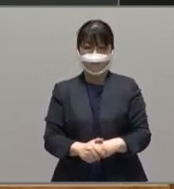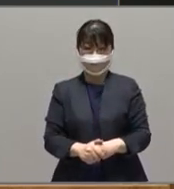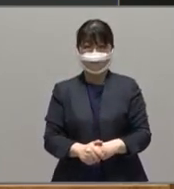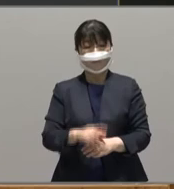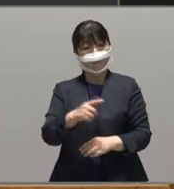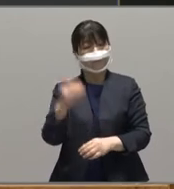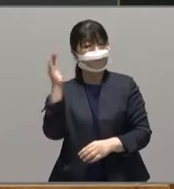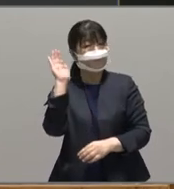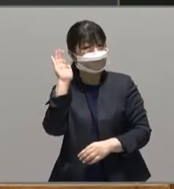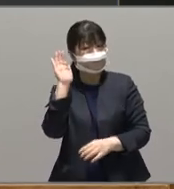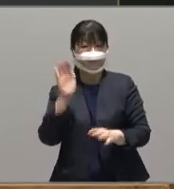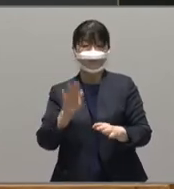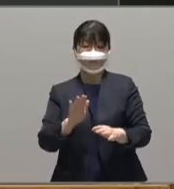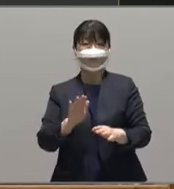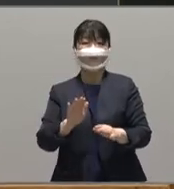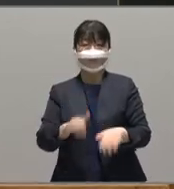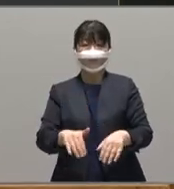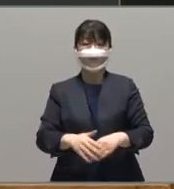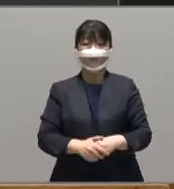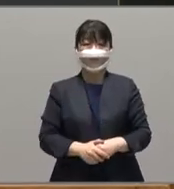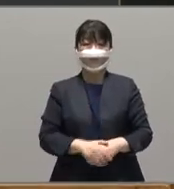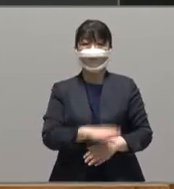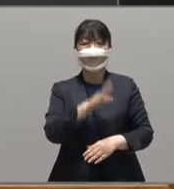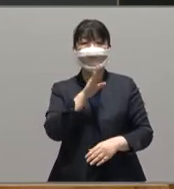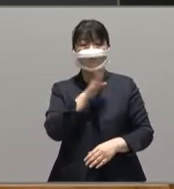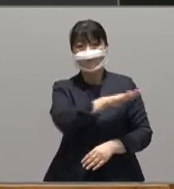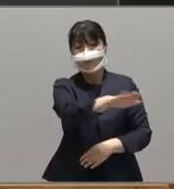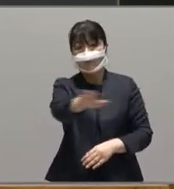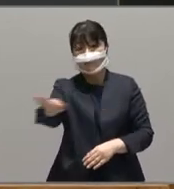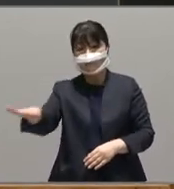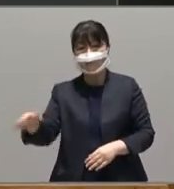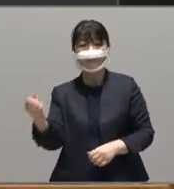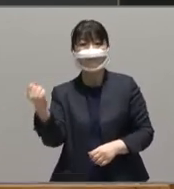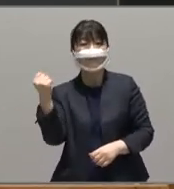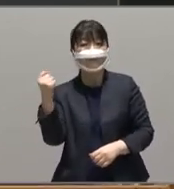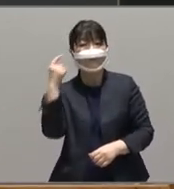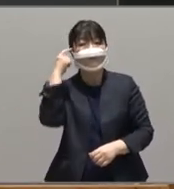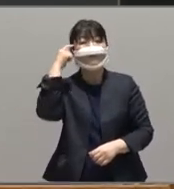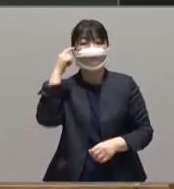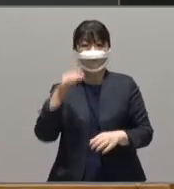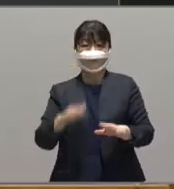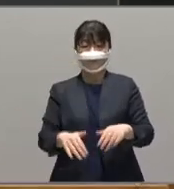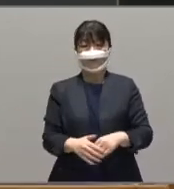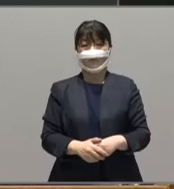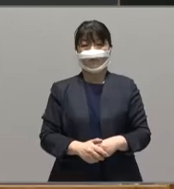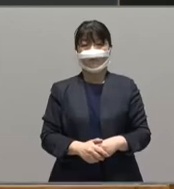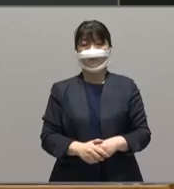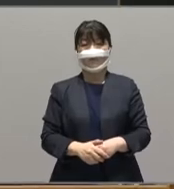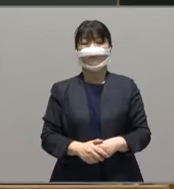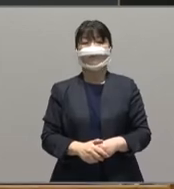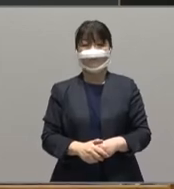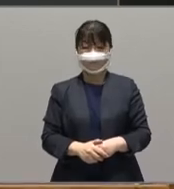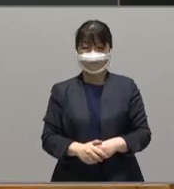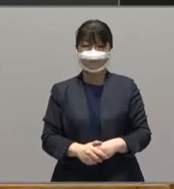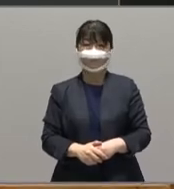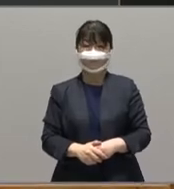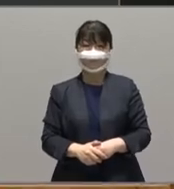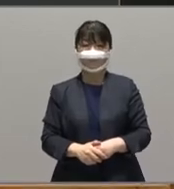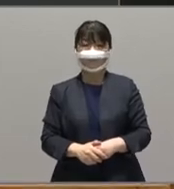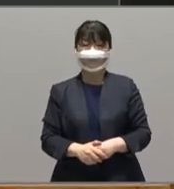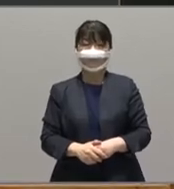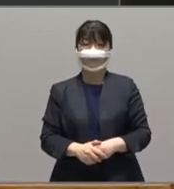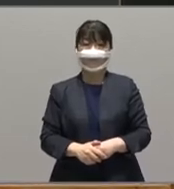time. And Dr. Iwamura told me so many things about that. And I truly feel the power of the people behind